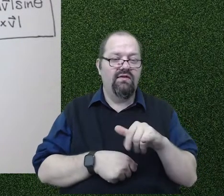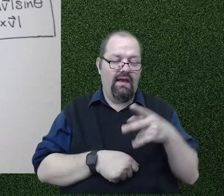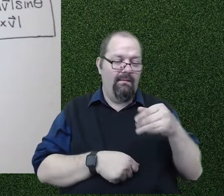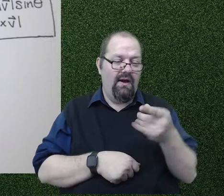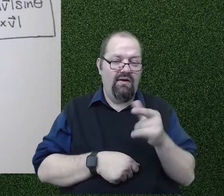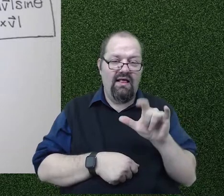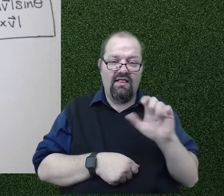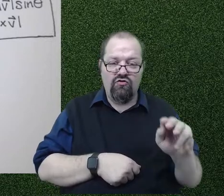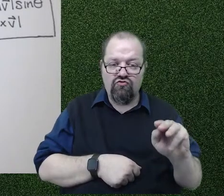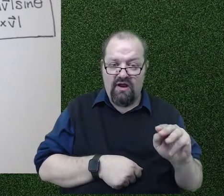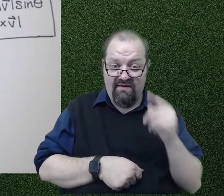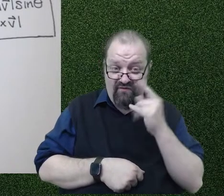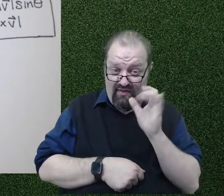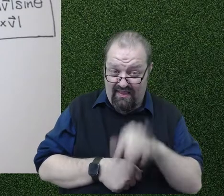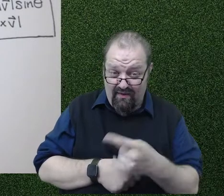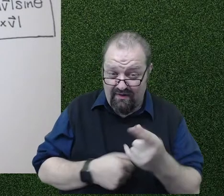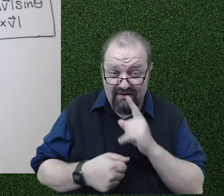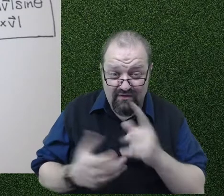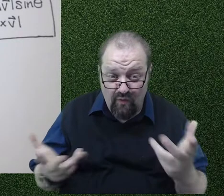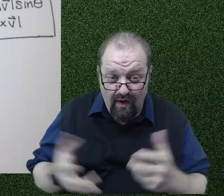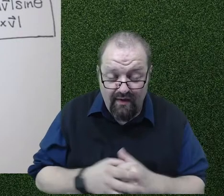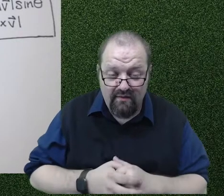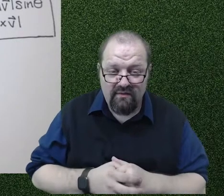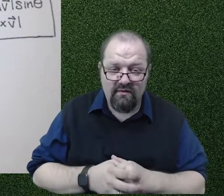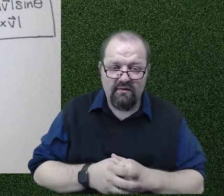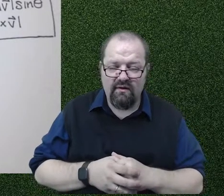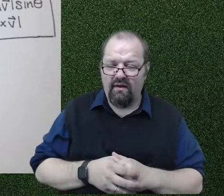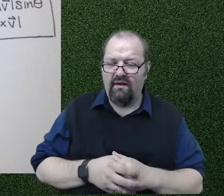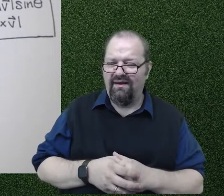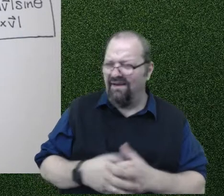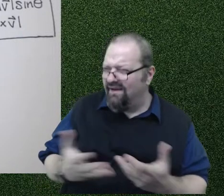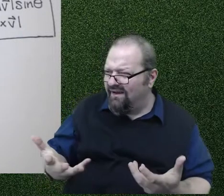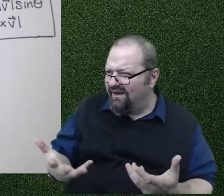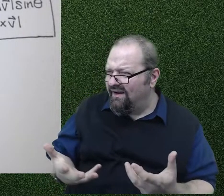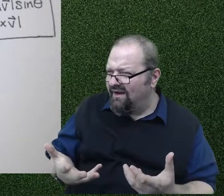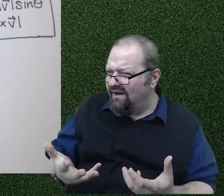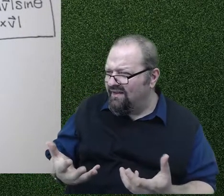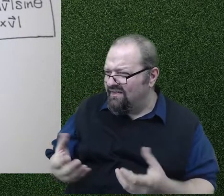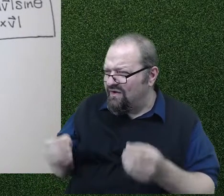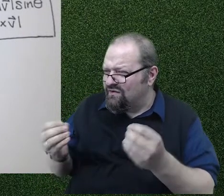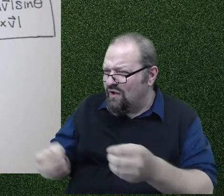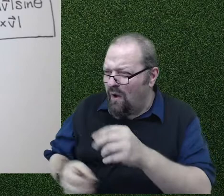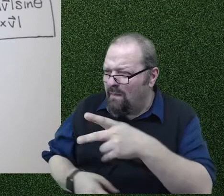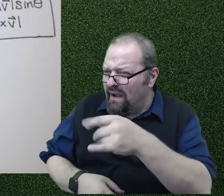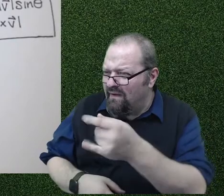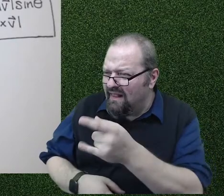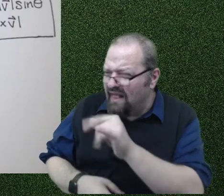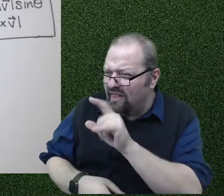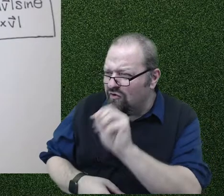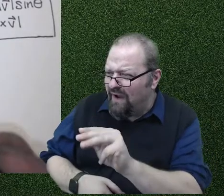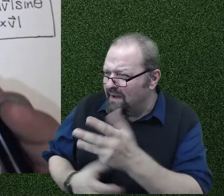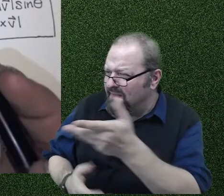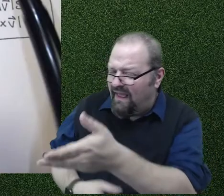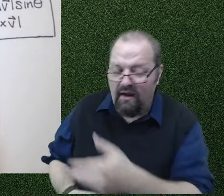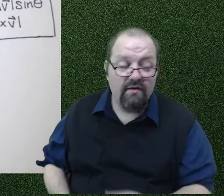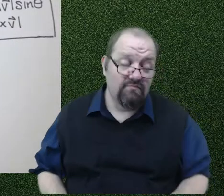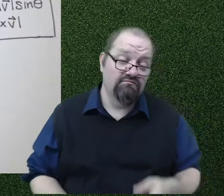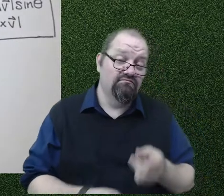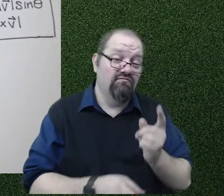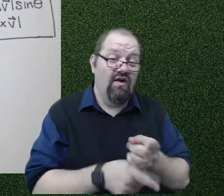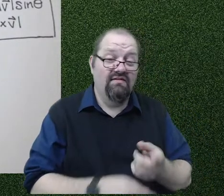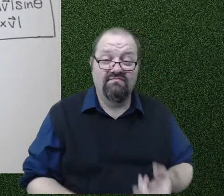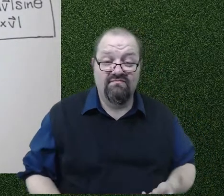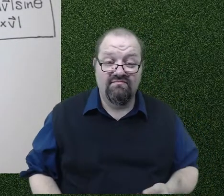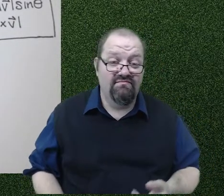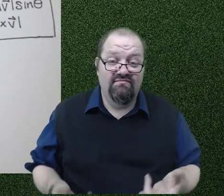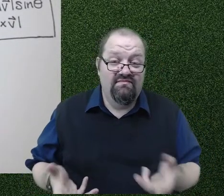that? You might say, Miss Townsend, there is no parallelogram, and you'd be absolutely right. Since there's no parallelogram, the